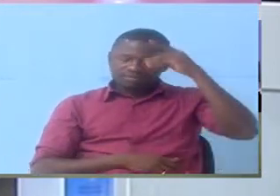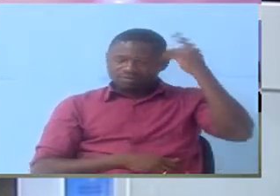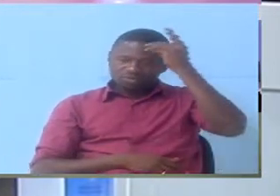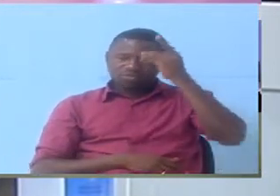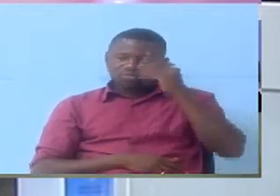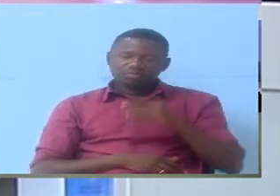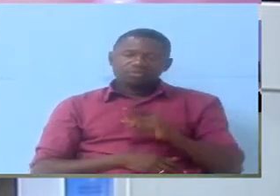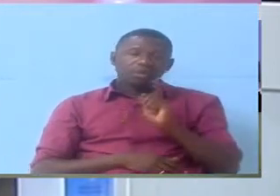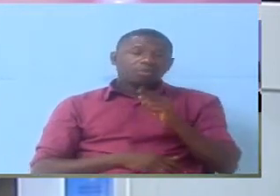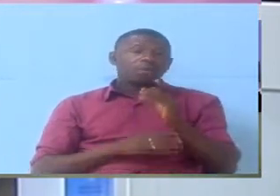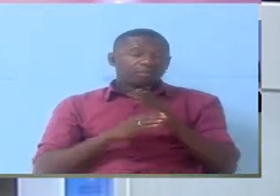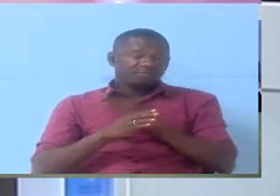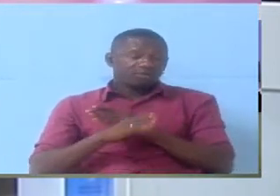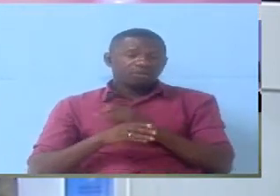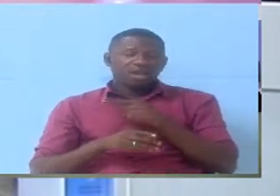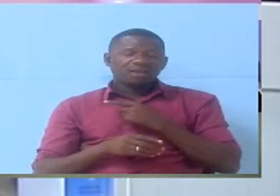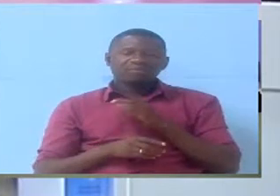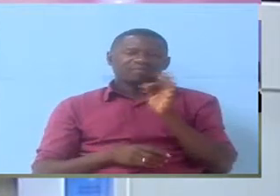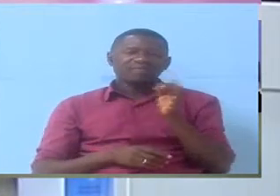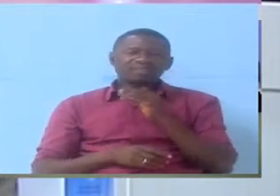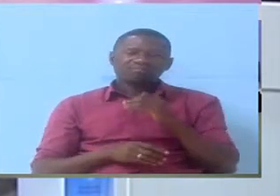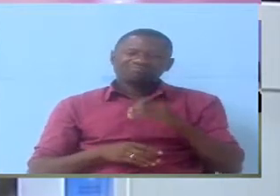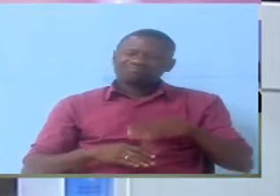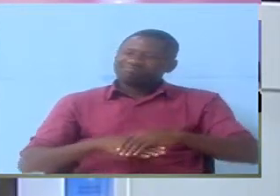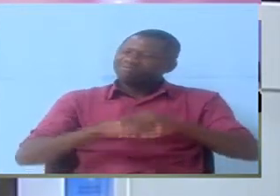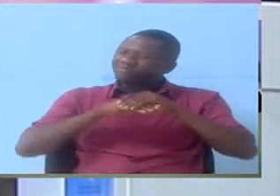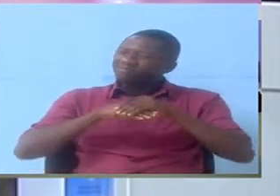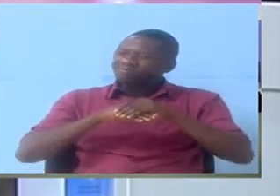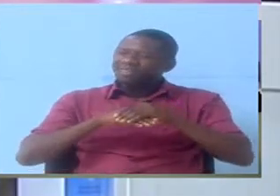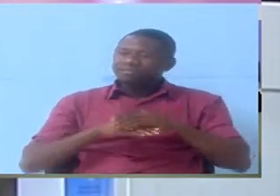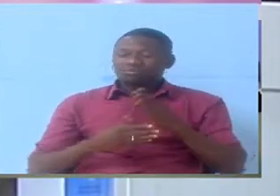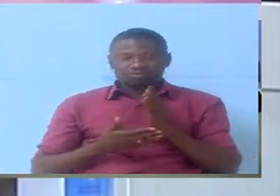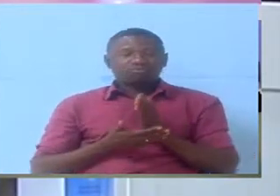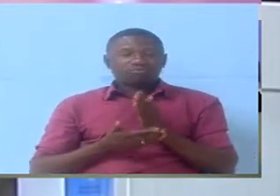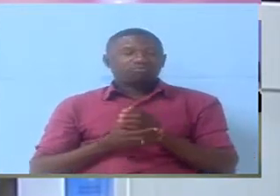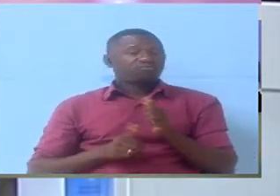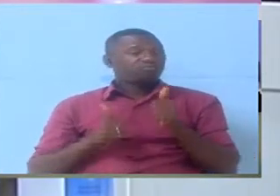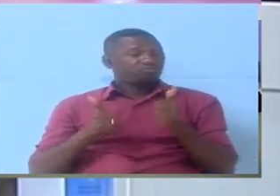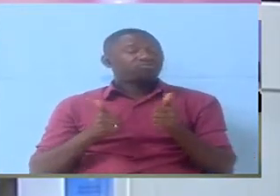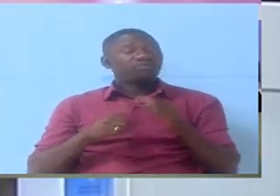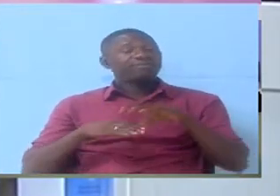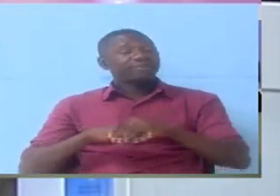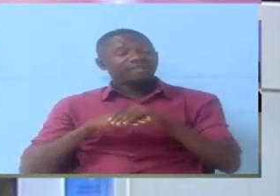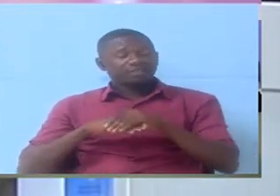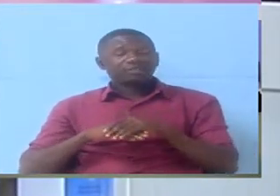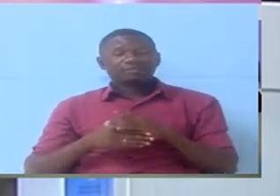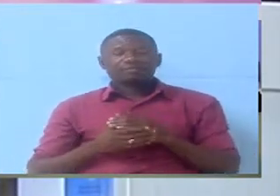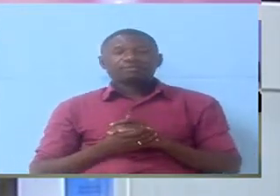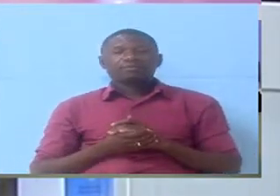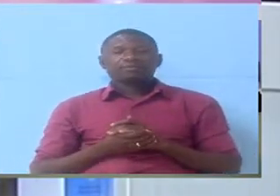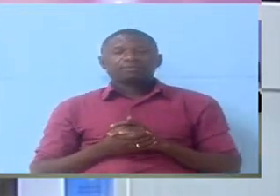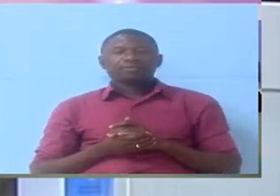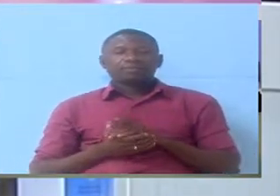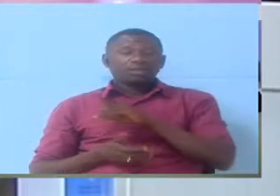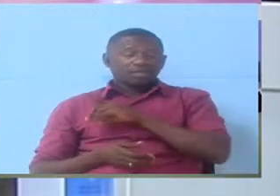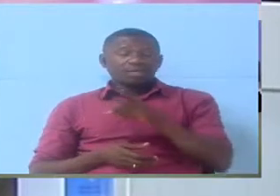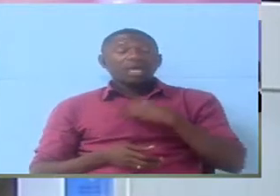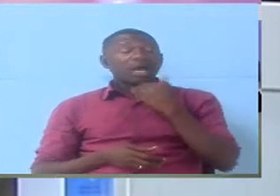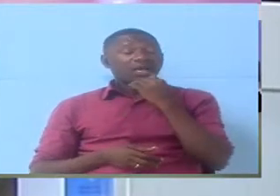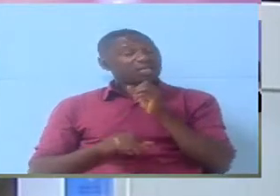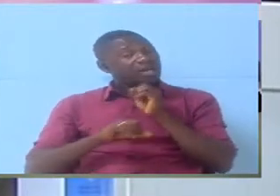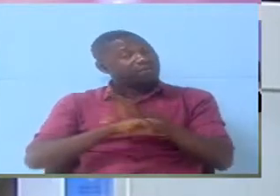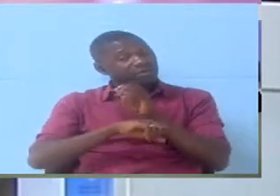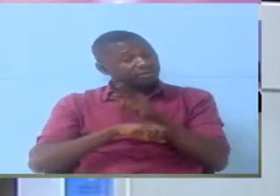that, I have some very close friends actually. Na tero lu soto meni alonko ni katata nyola. They asked me to watch my back. Konye